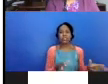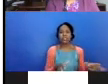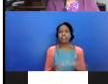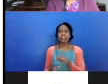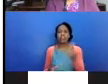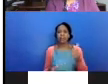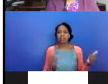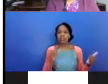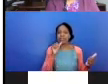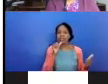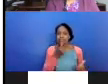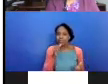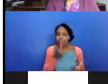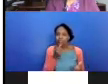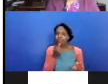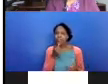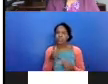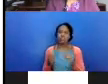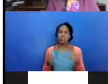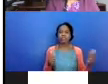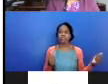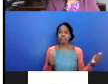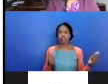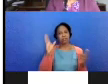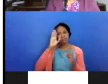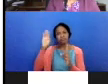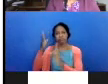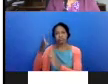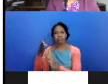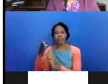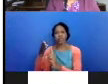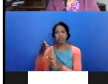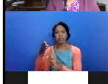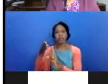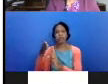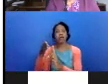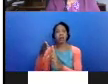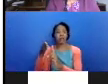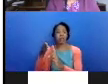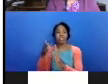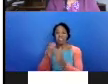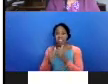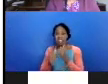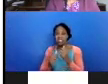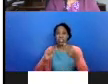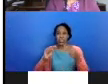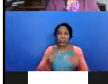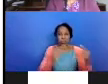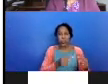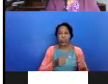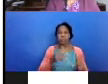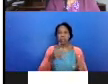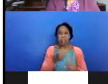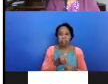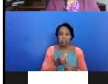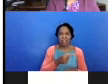and I didn't really allow for the cost of the violence to come to the focus. And I just over time, it's like that's extremely